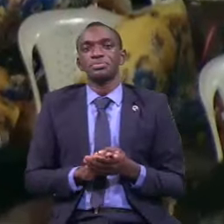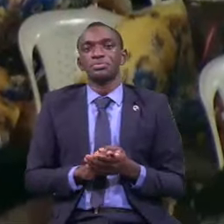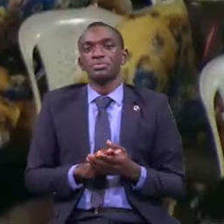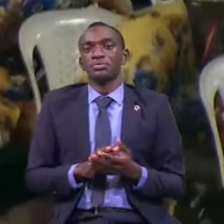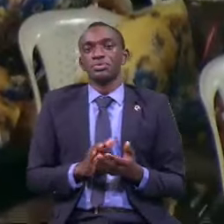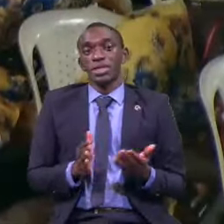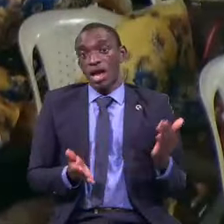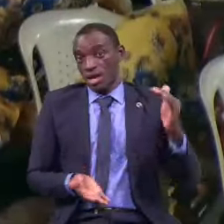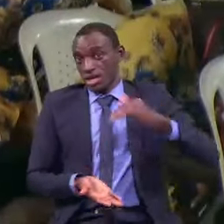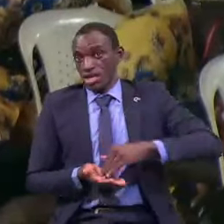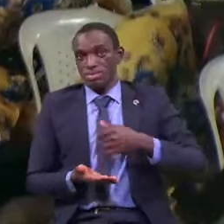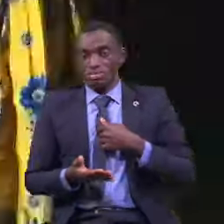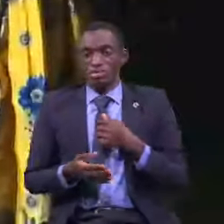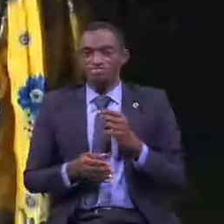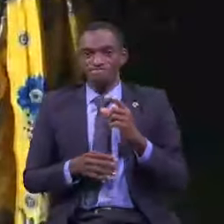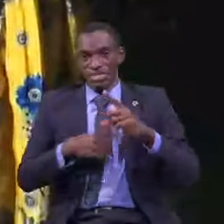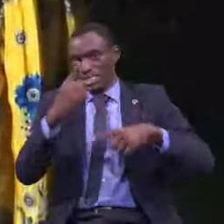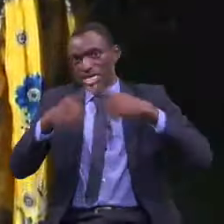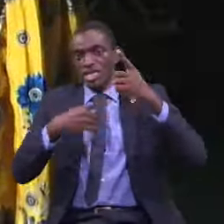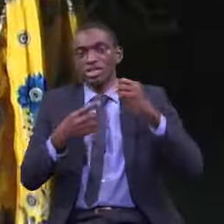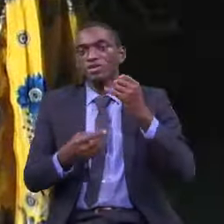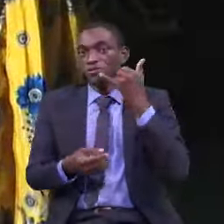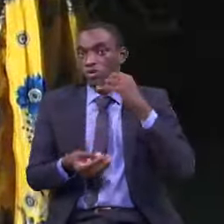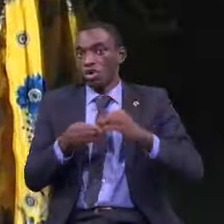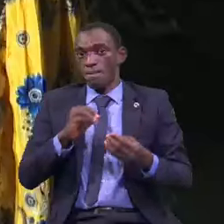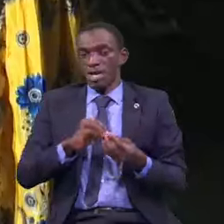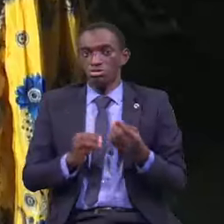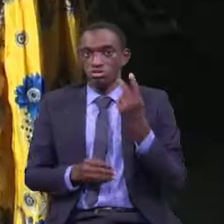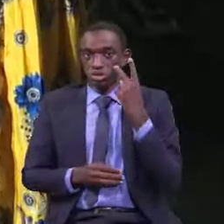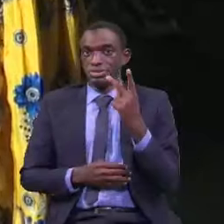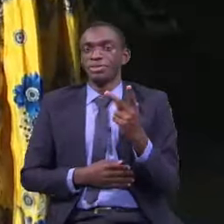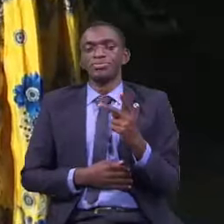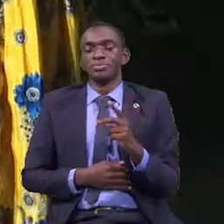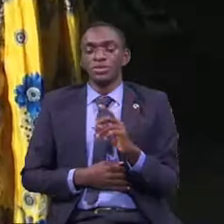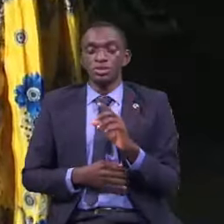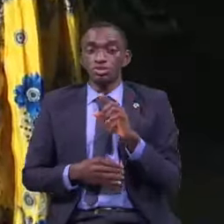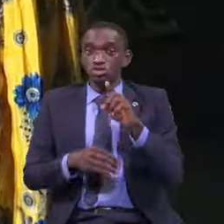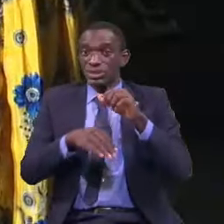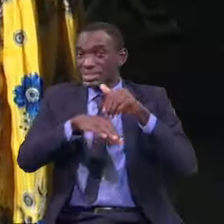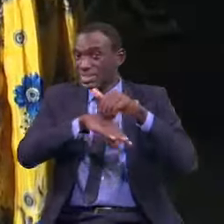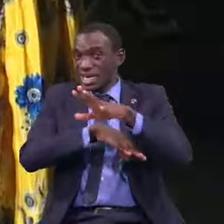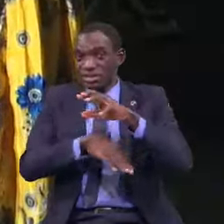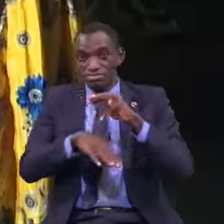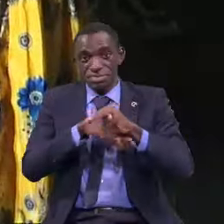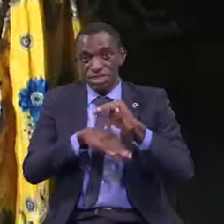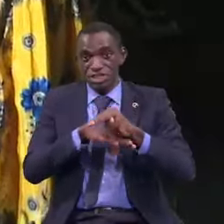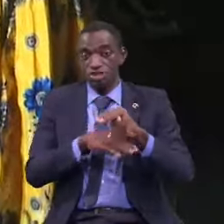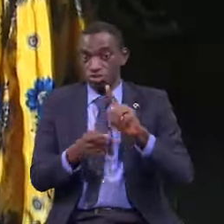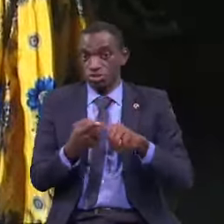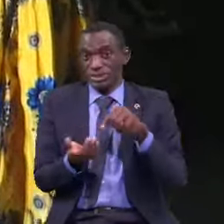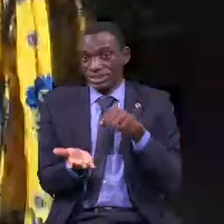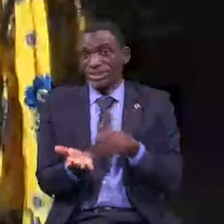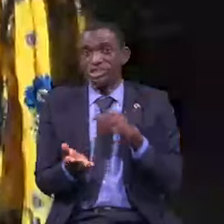9263. I repeat that number for you to send SMS or a chat through